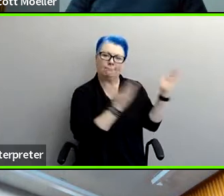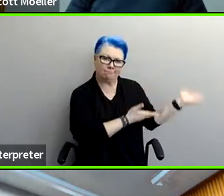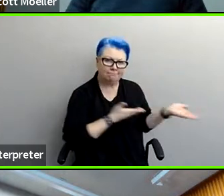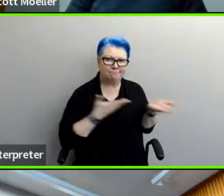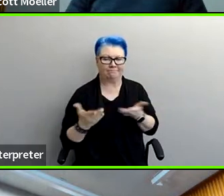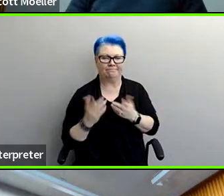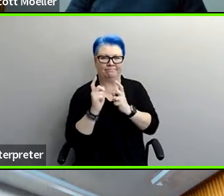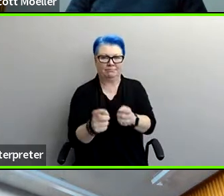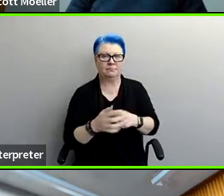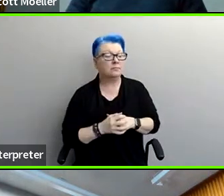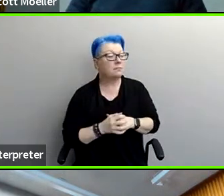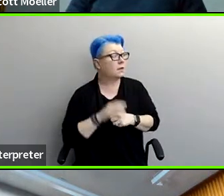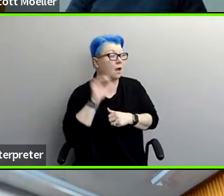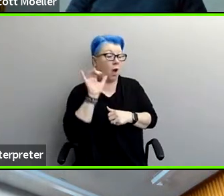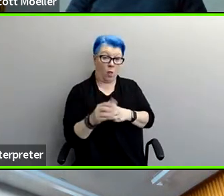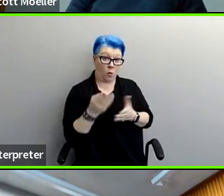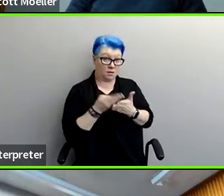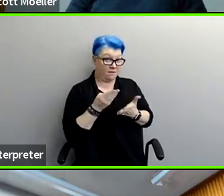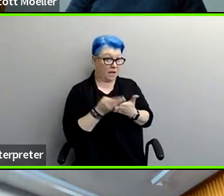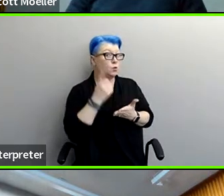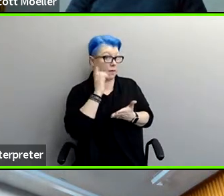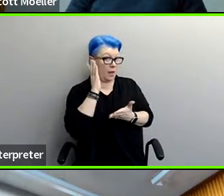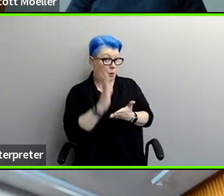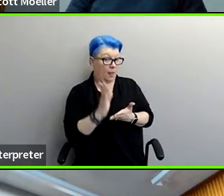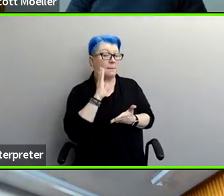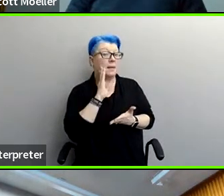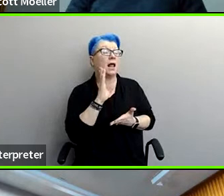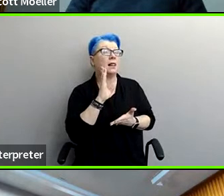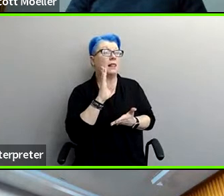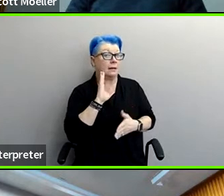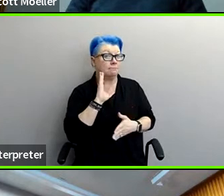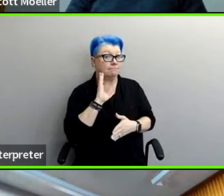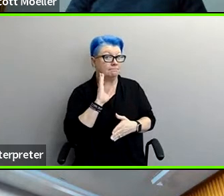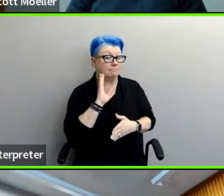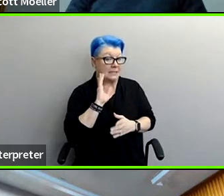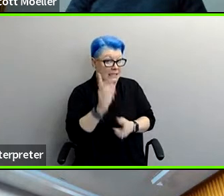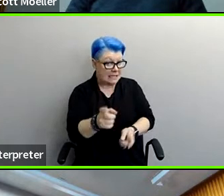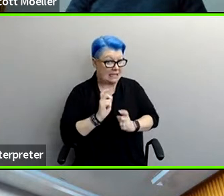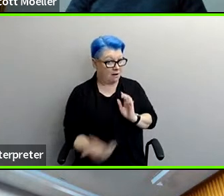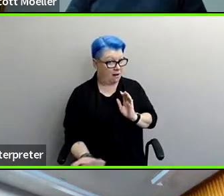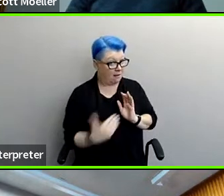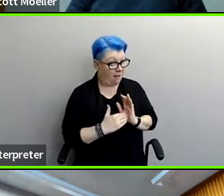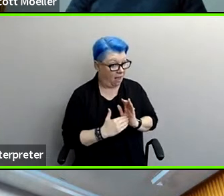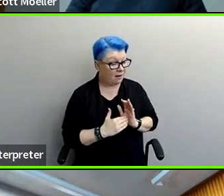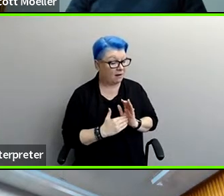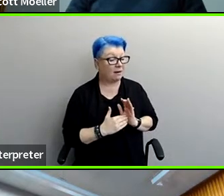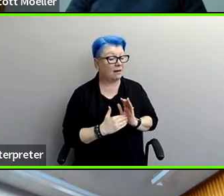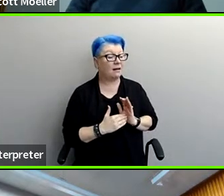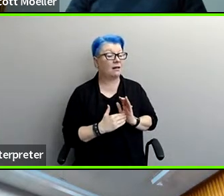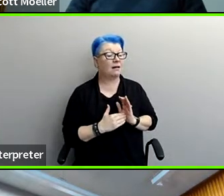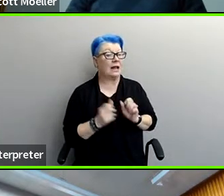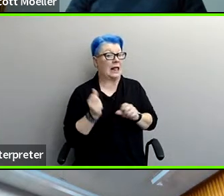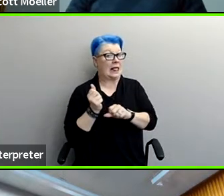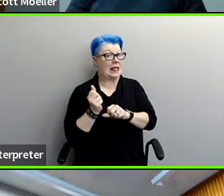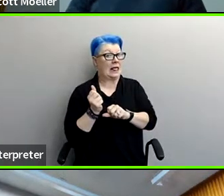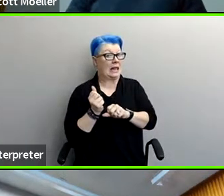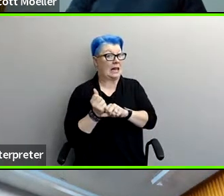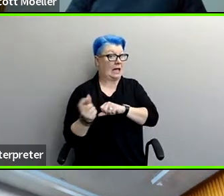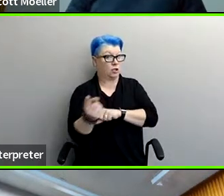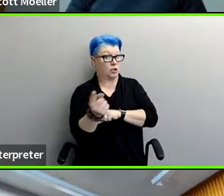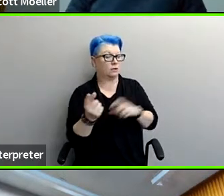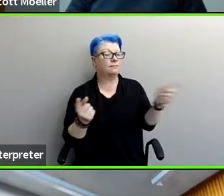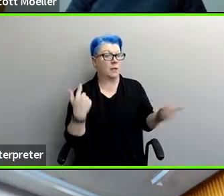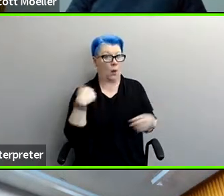funds that are likely to be re-upped after the third year? So we are working very diligently to find a way to sustain